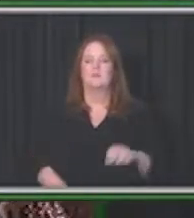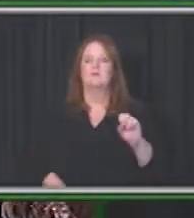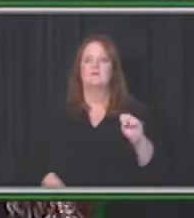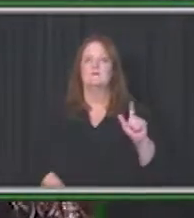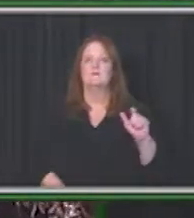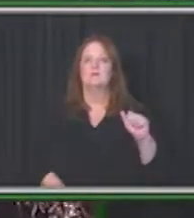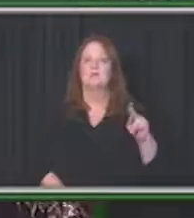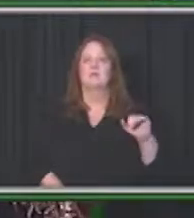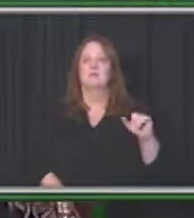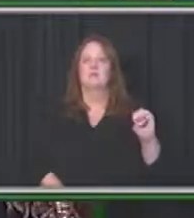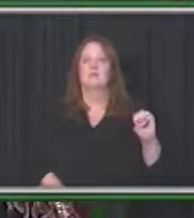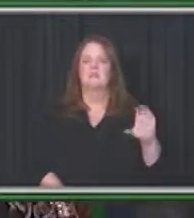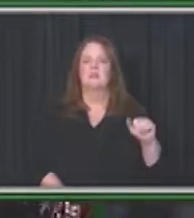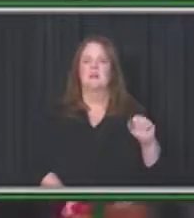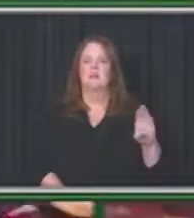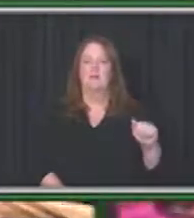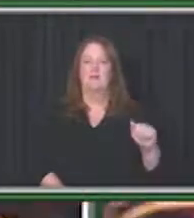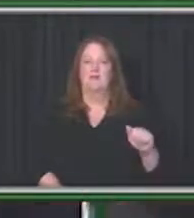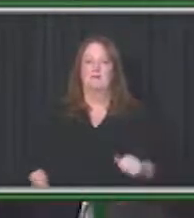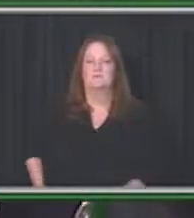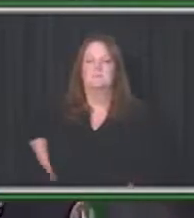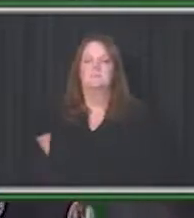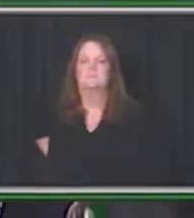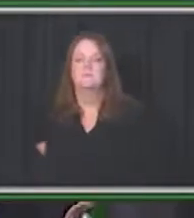Santine Calba.